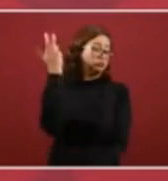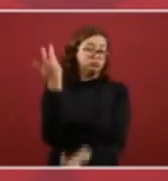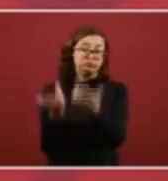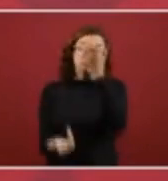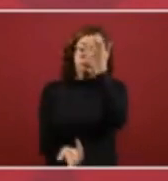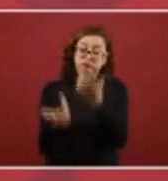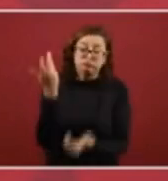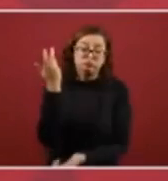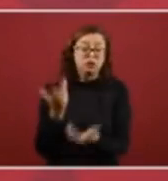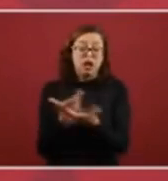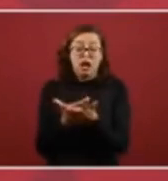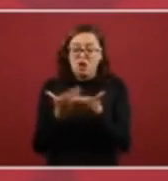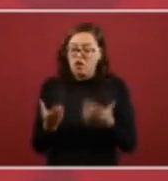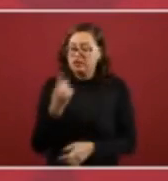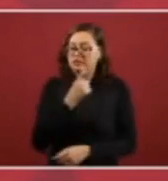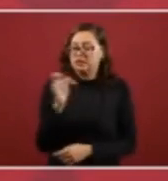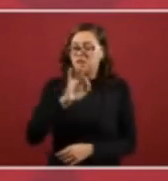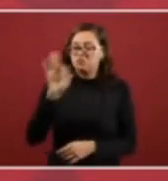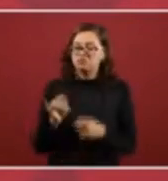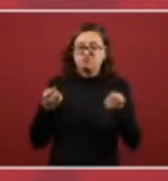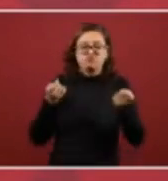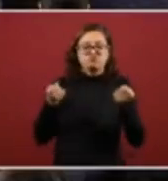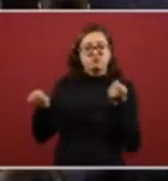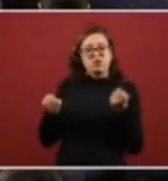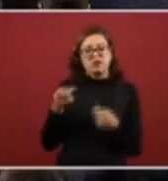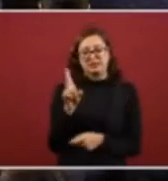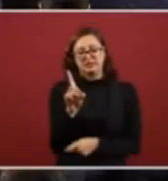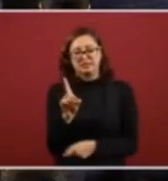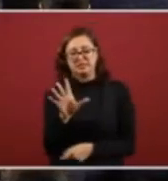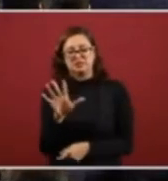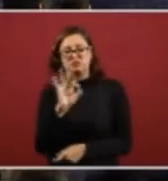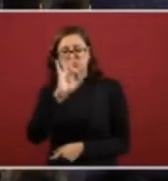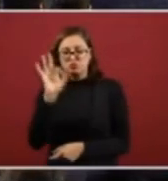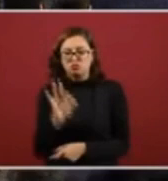that we have 100% of control in Morelia. And